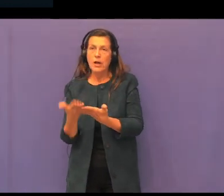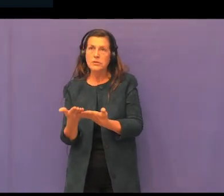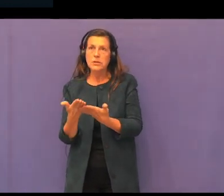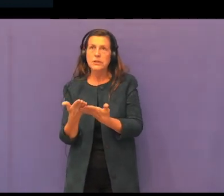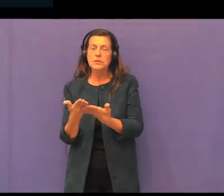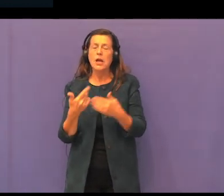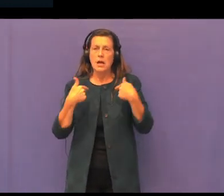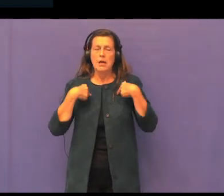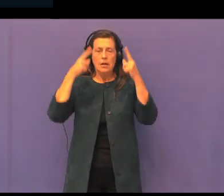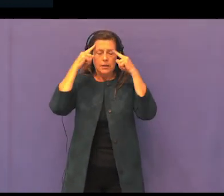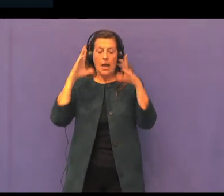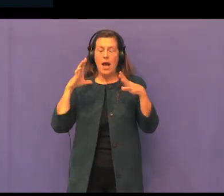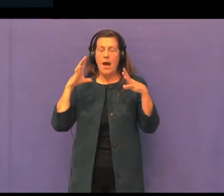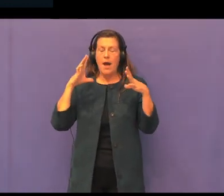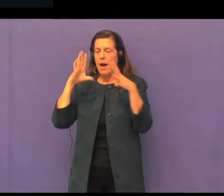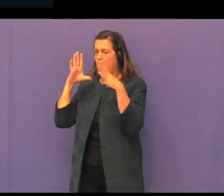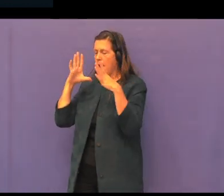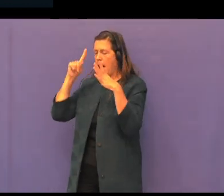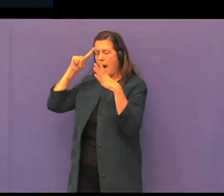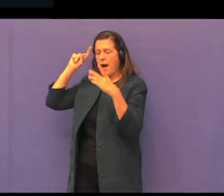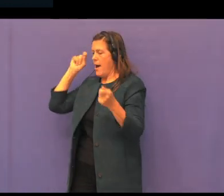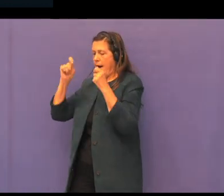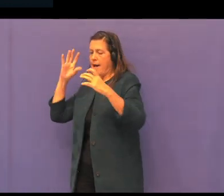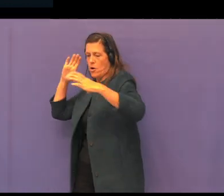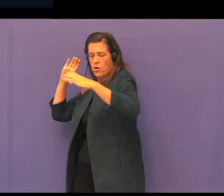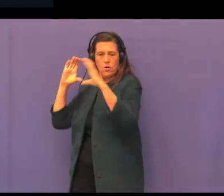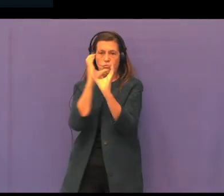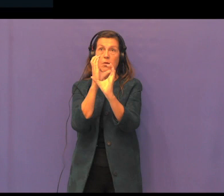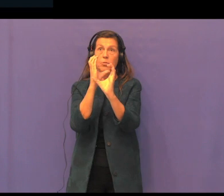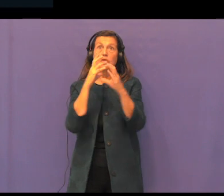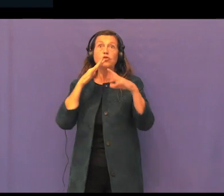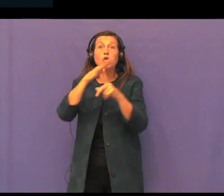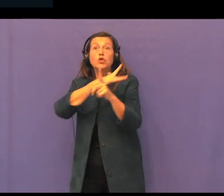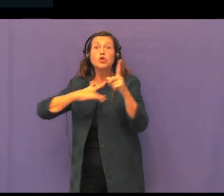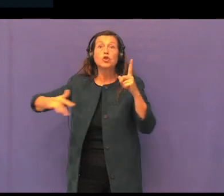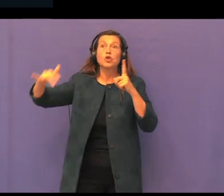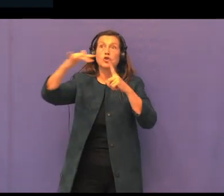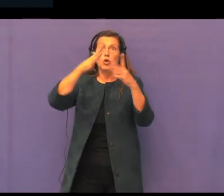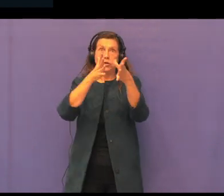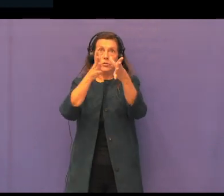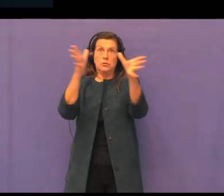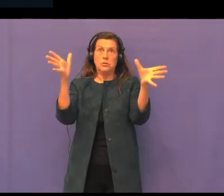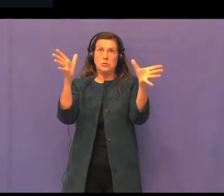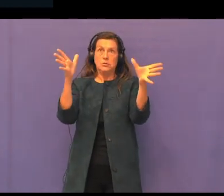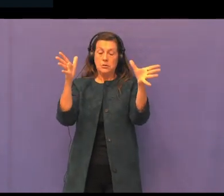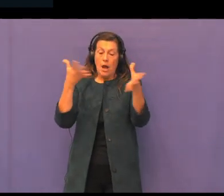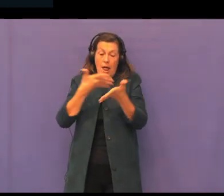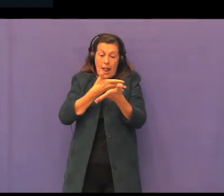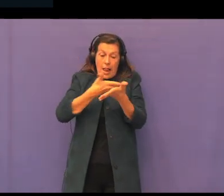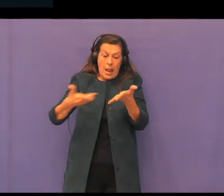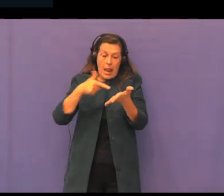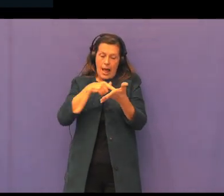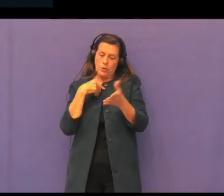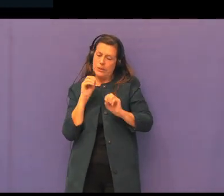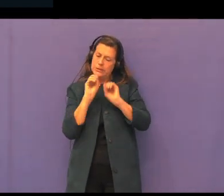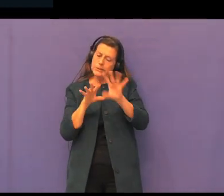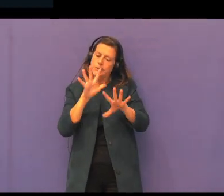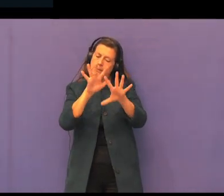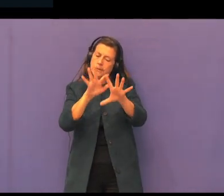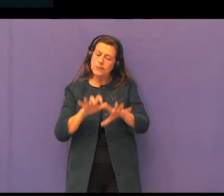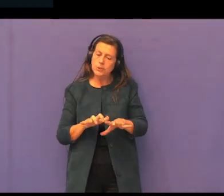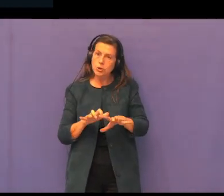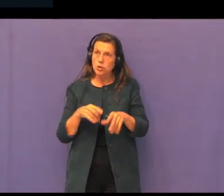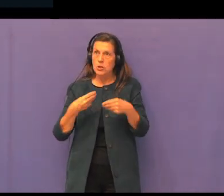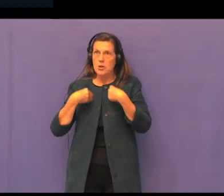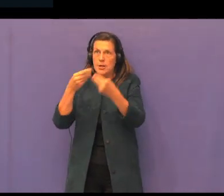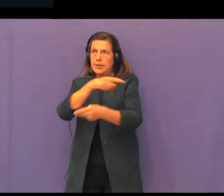terms of using language to mobilize people to concern about to feel concerned about the more than